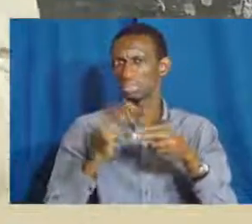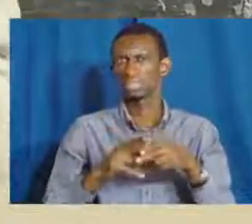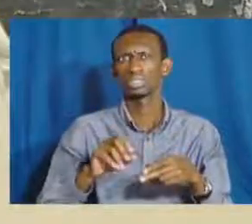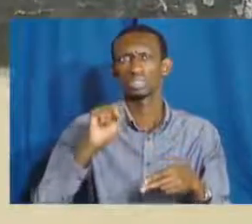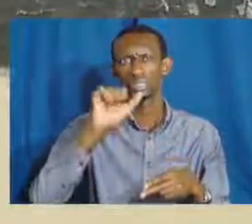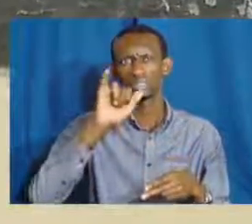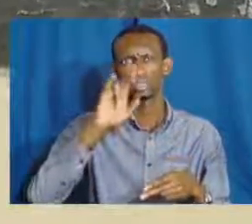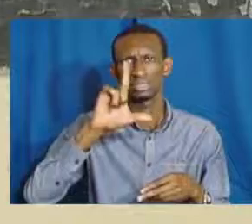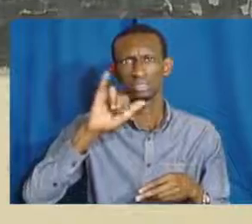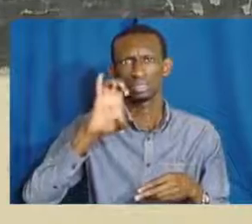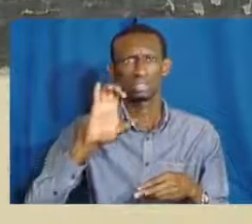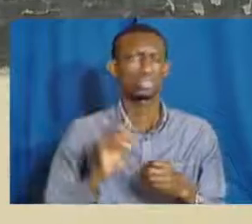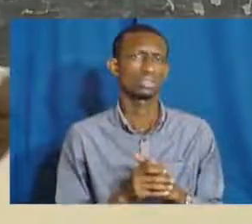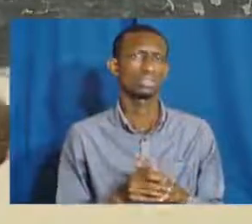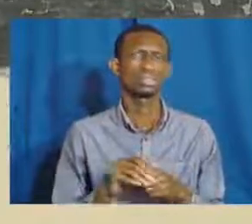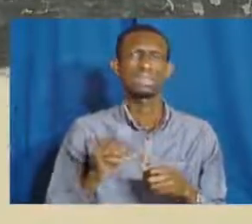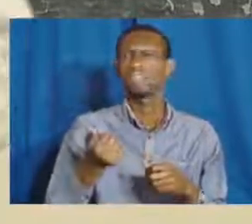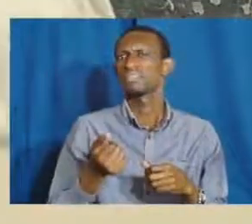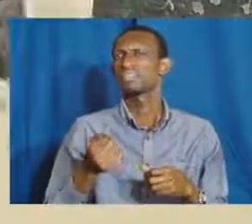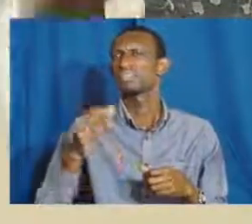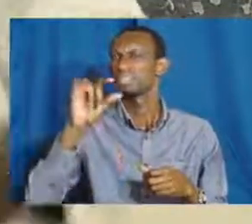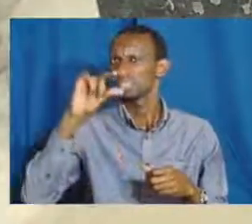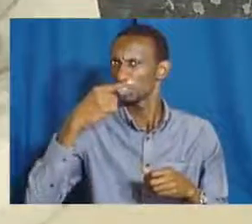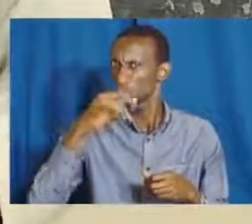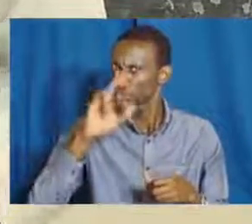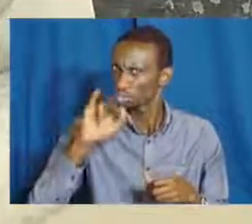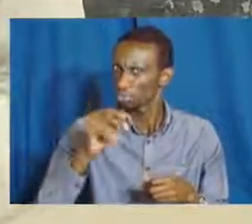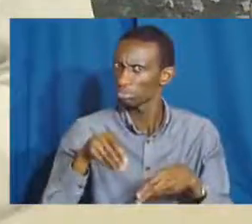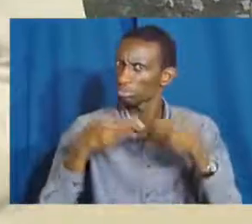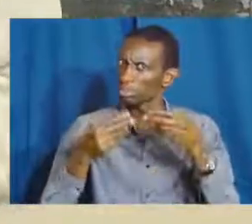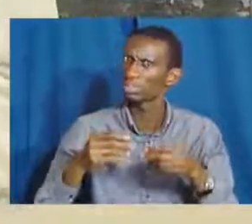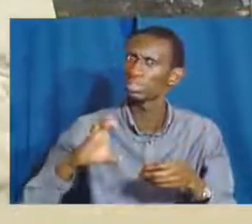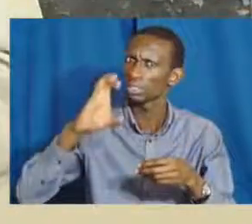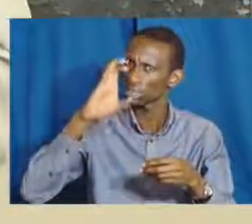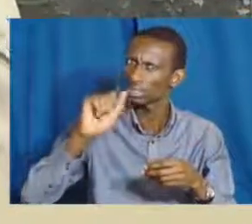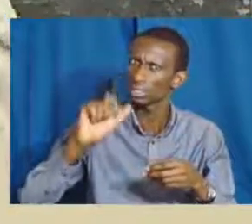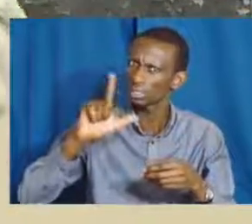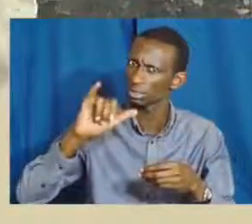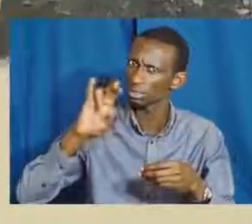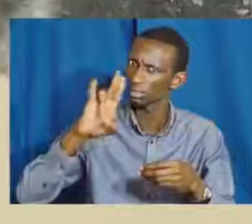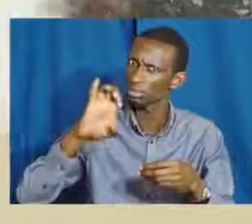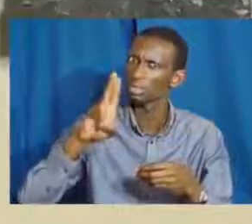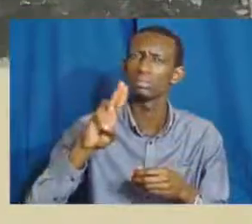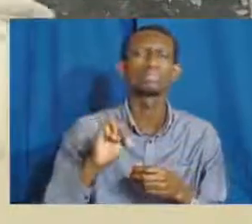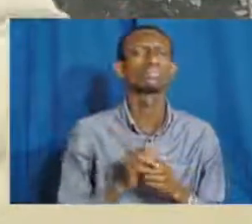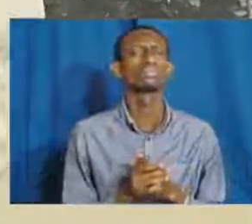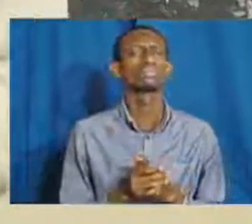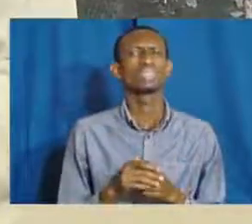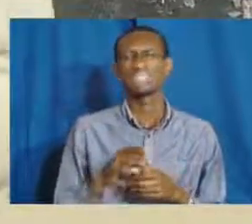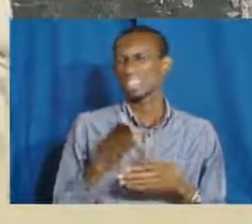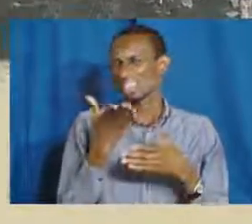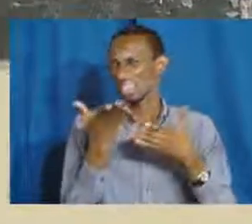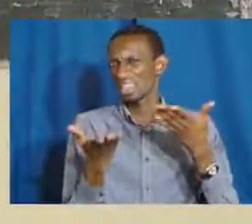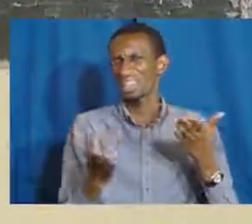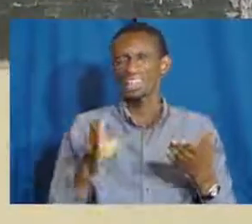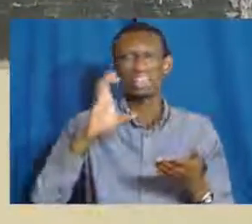He had even the gypsum, which is calcium sulfate, and even other